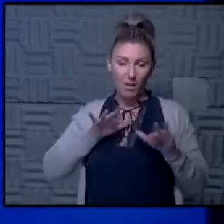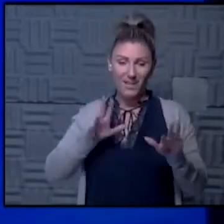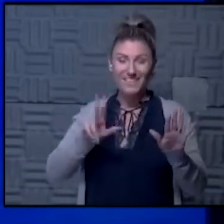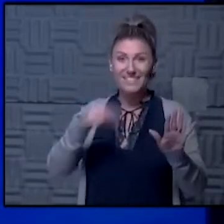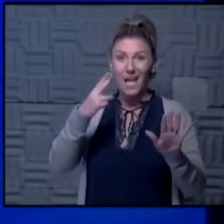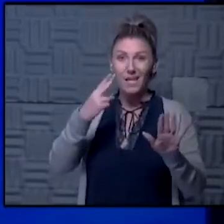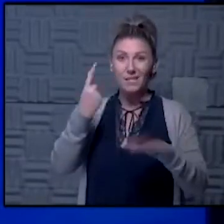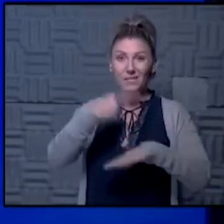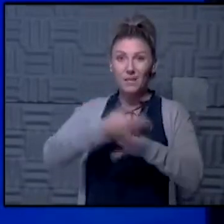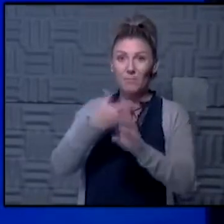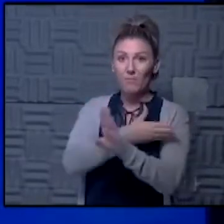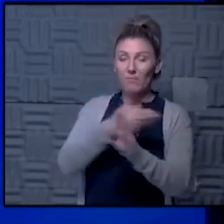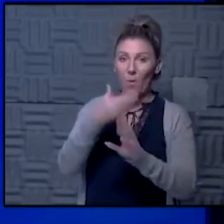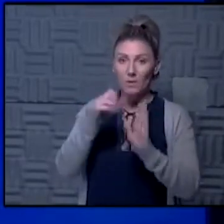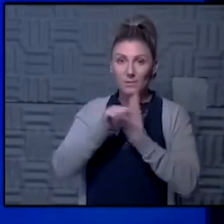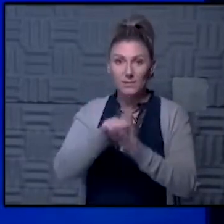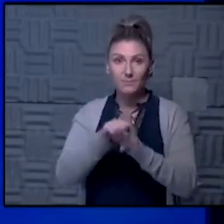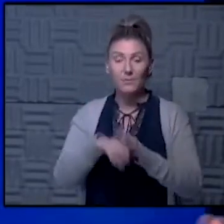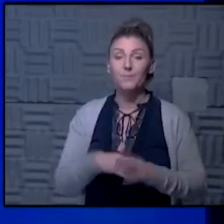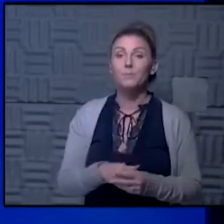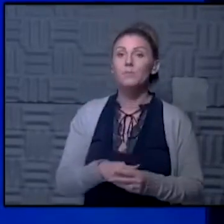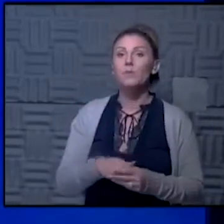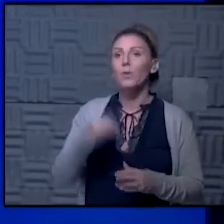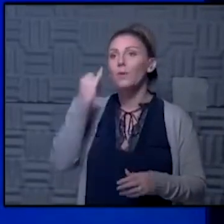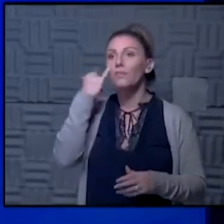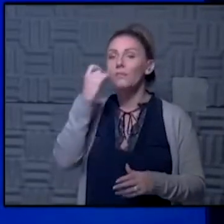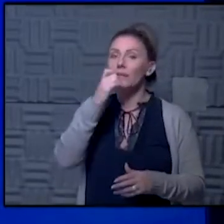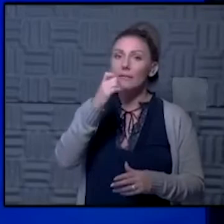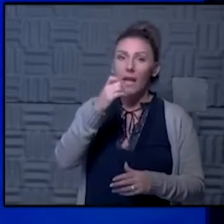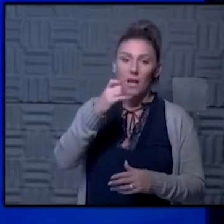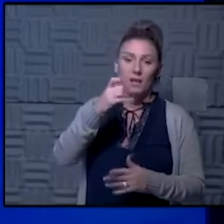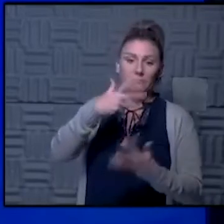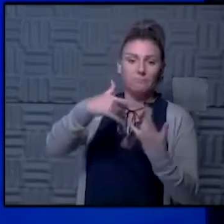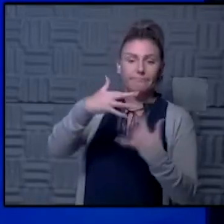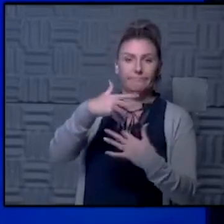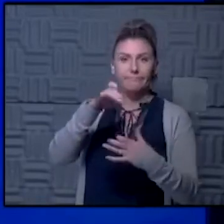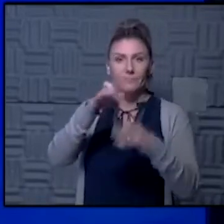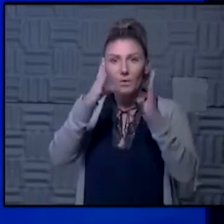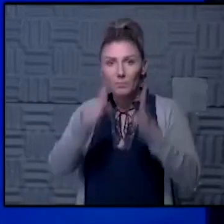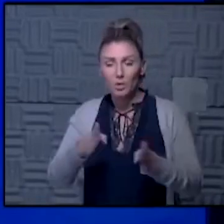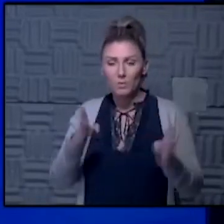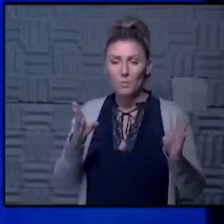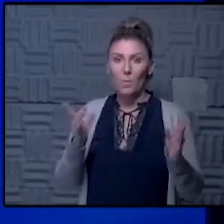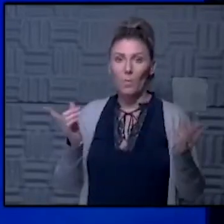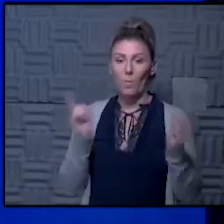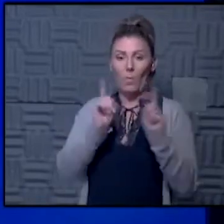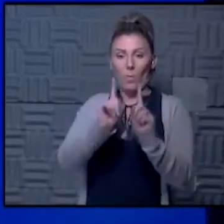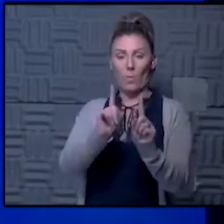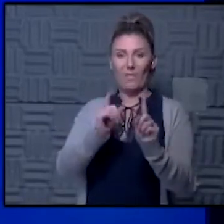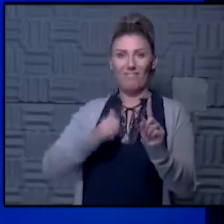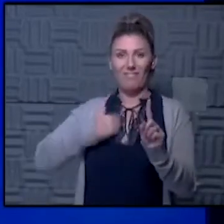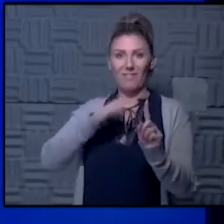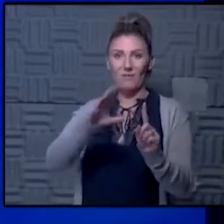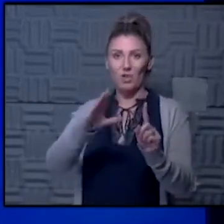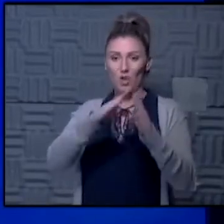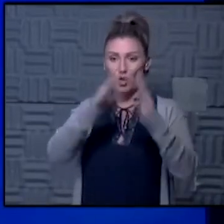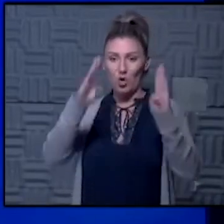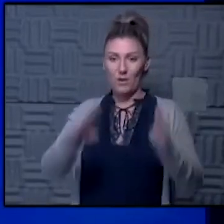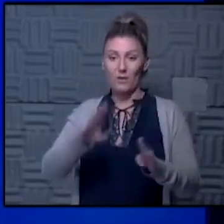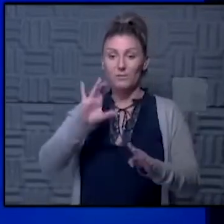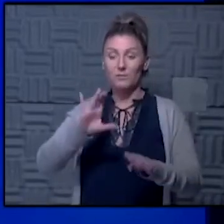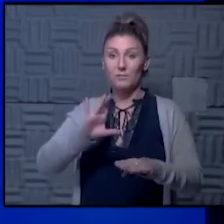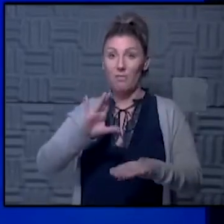day before they start having symptoms. So if you're not around the person closely who lives in your household on that